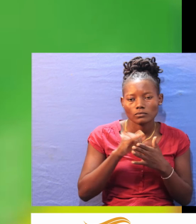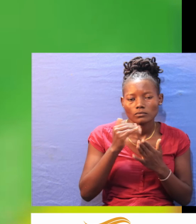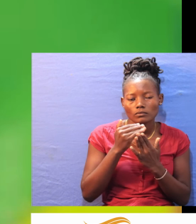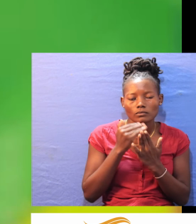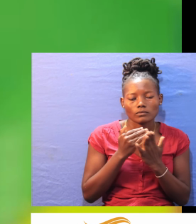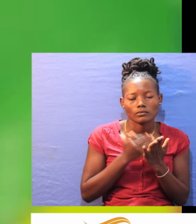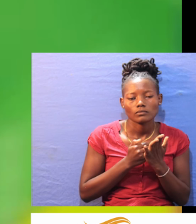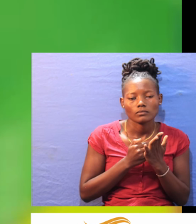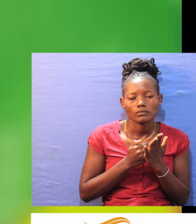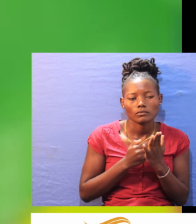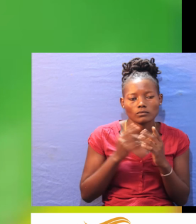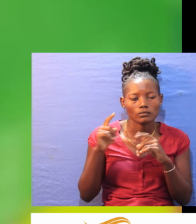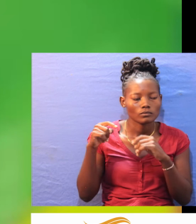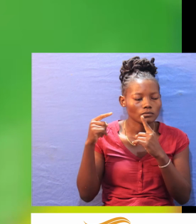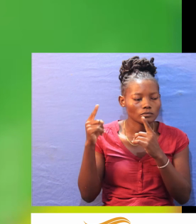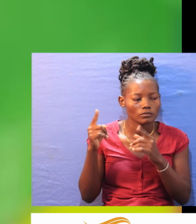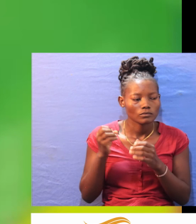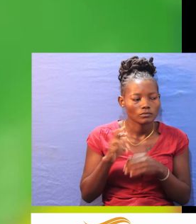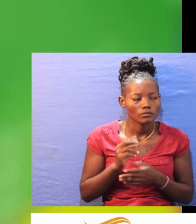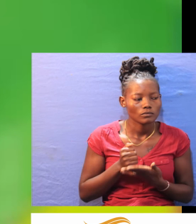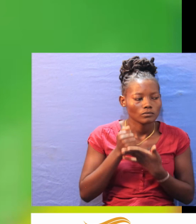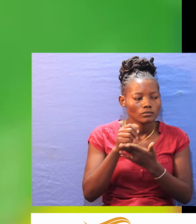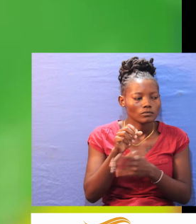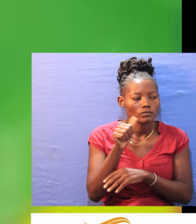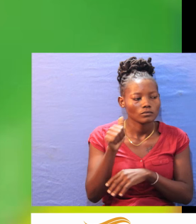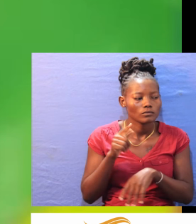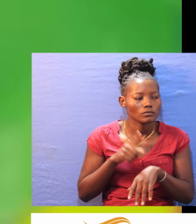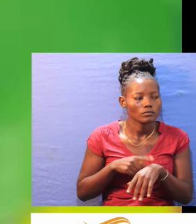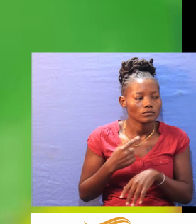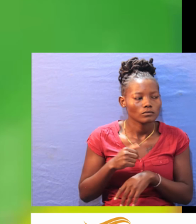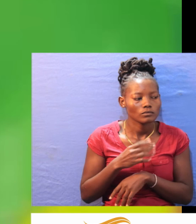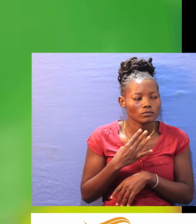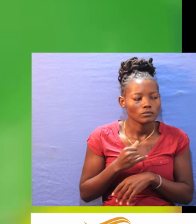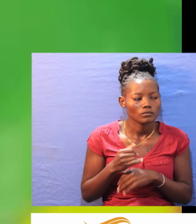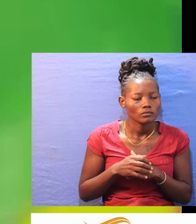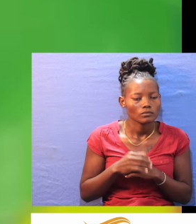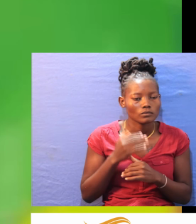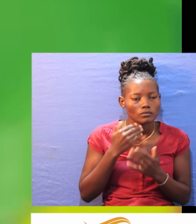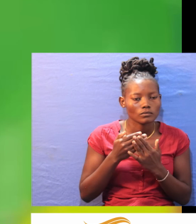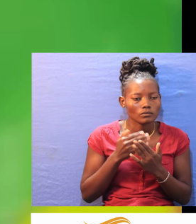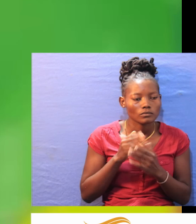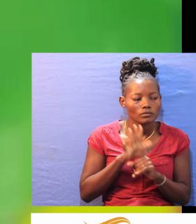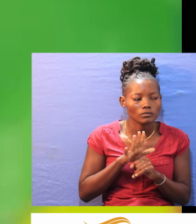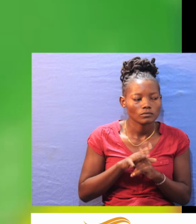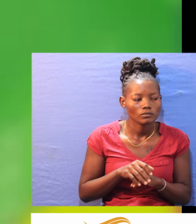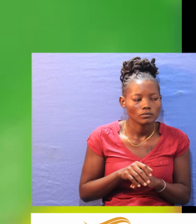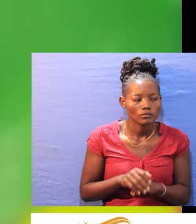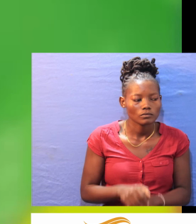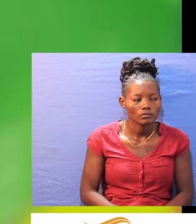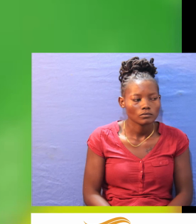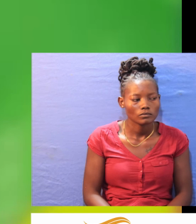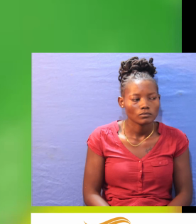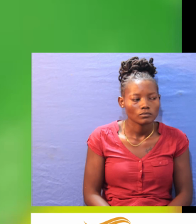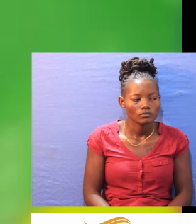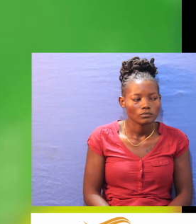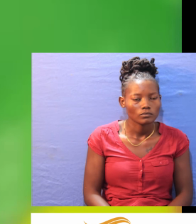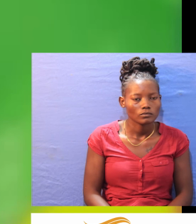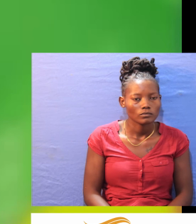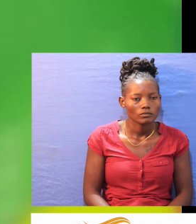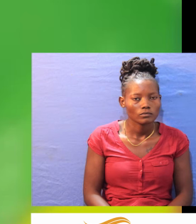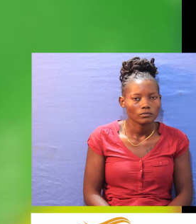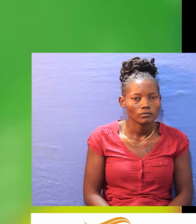know, succeeds or helps others as we want to. Otherwise, thank you so much and have a